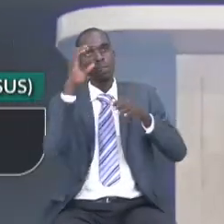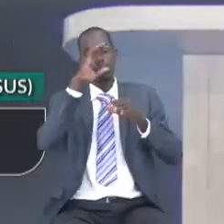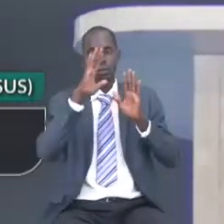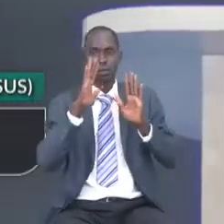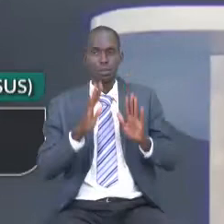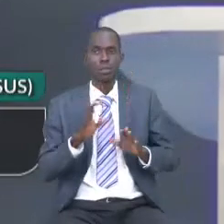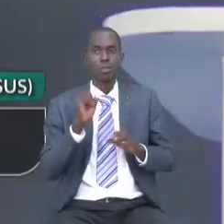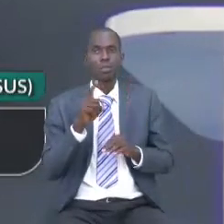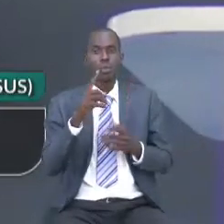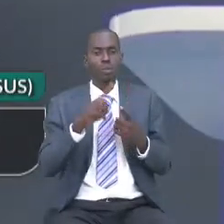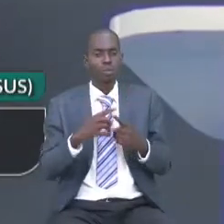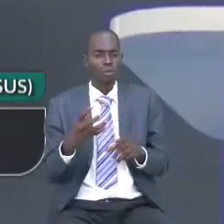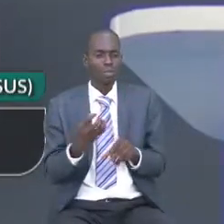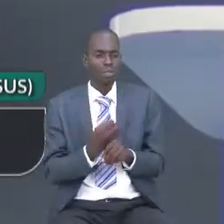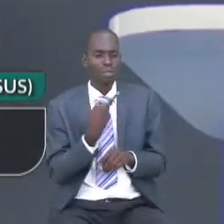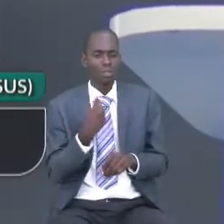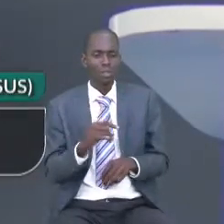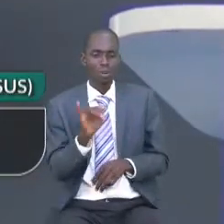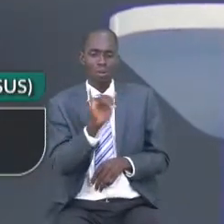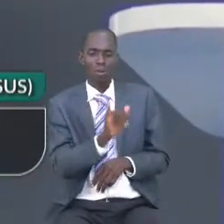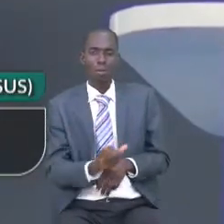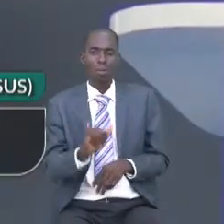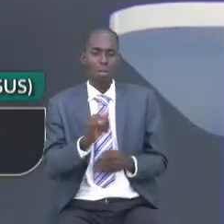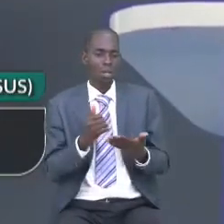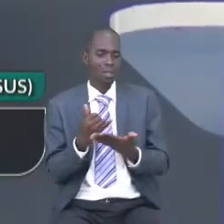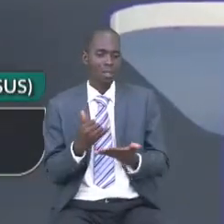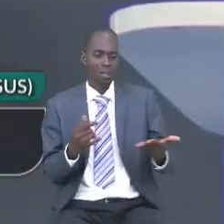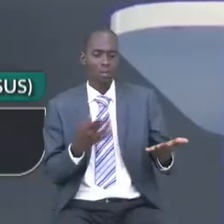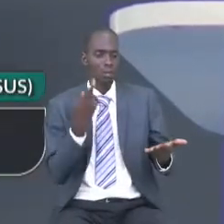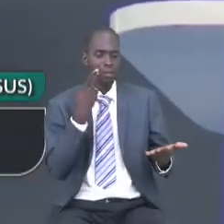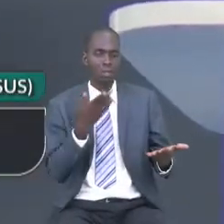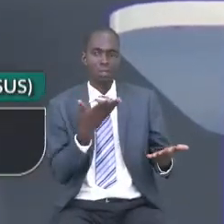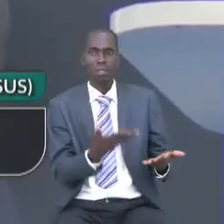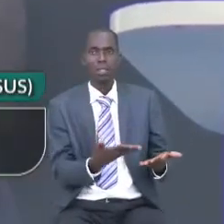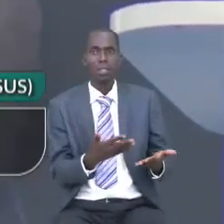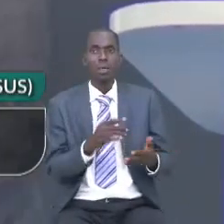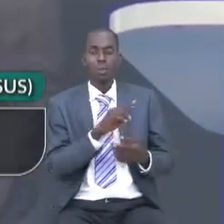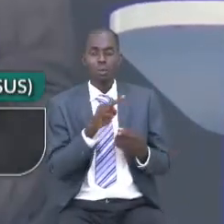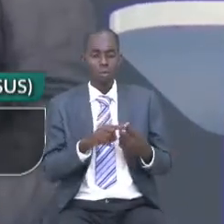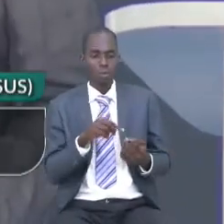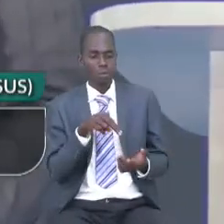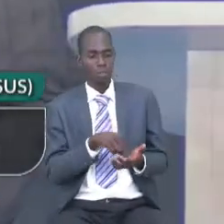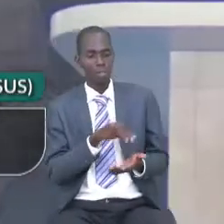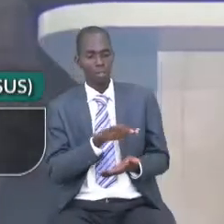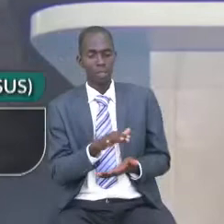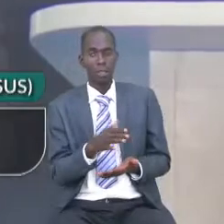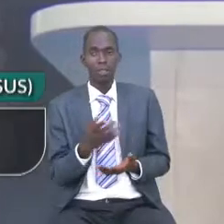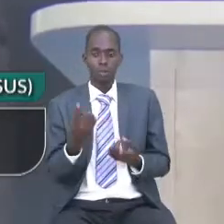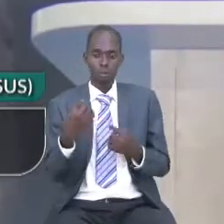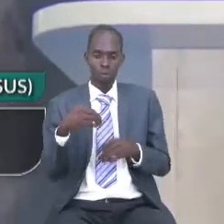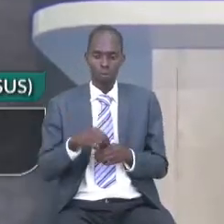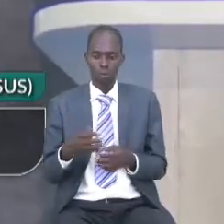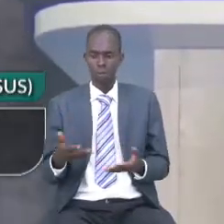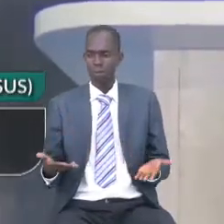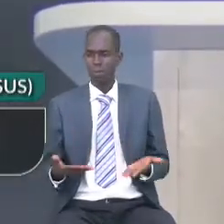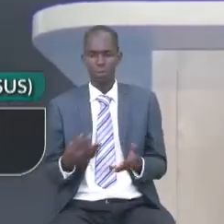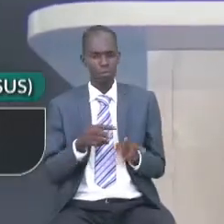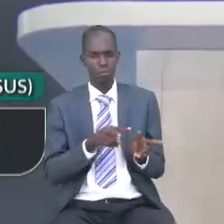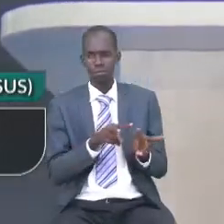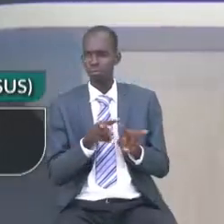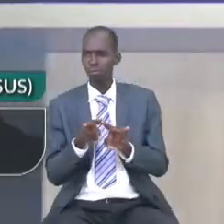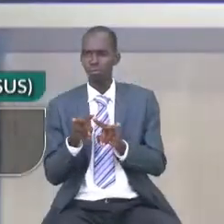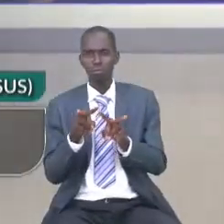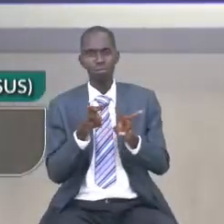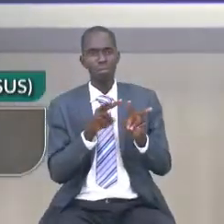the ordinary thing you find there. When you begin there, when you start there, you come in here, you look at